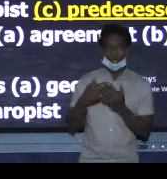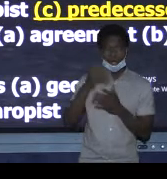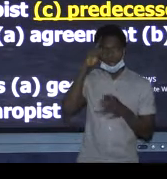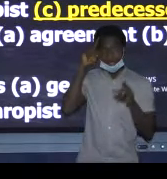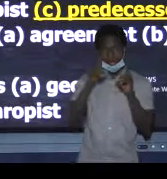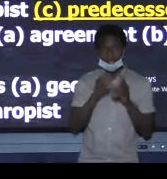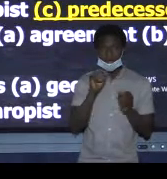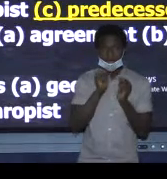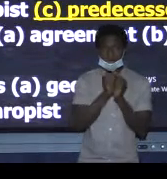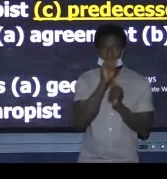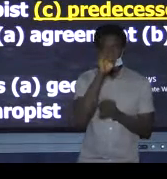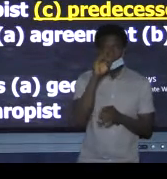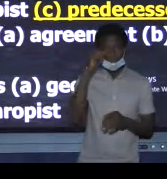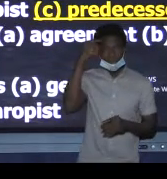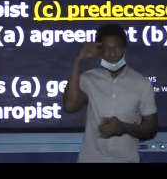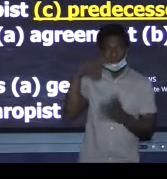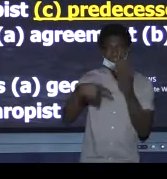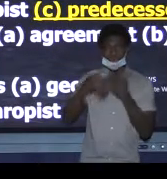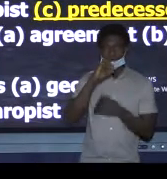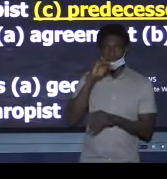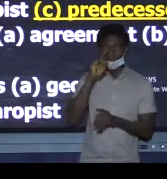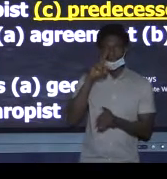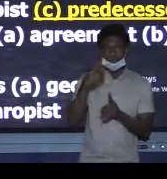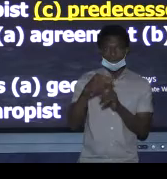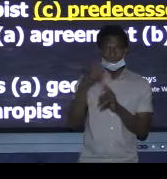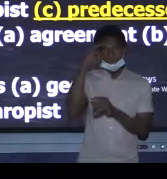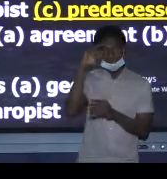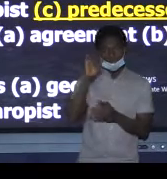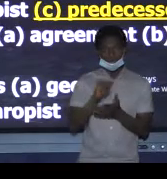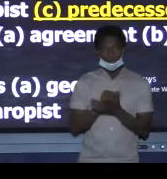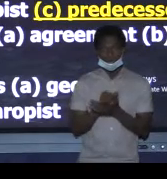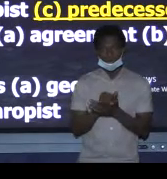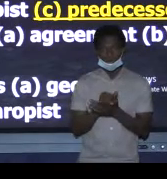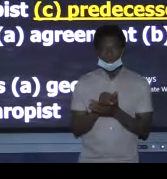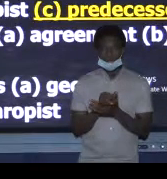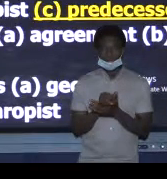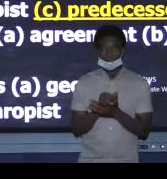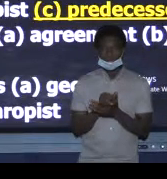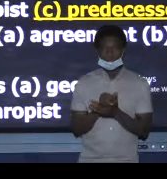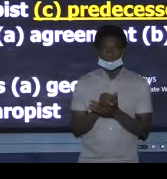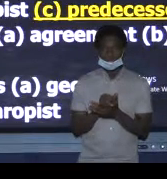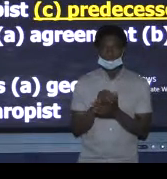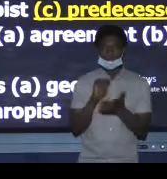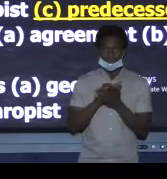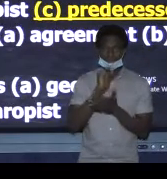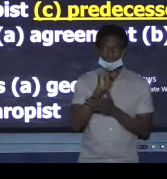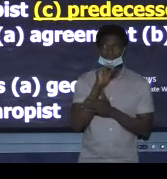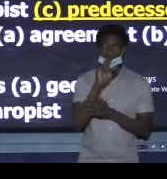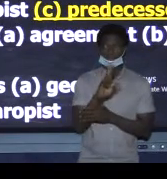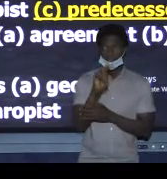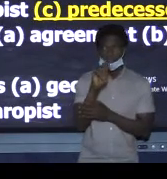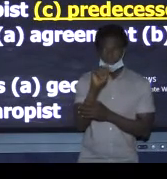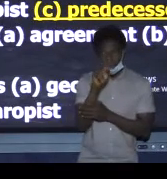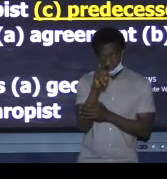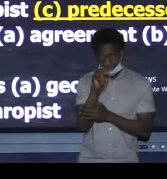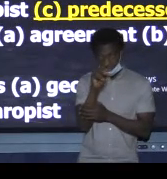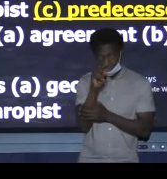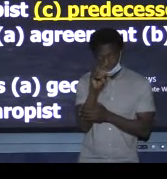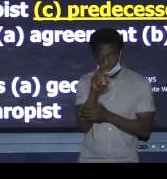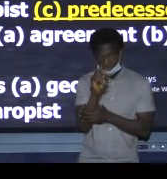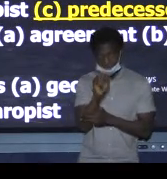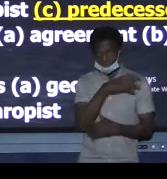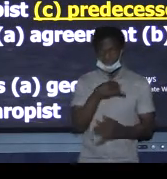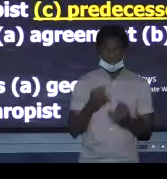All agreed with one mind. What is one word for that? All agreed with one mind. That is